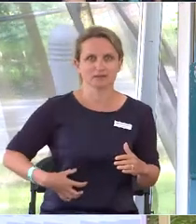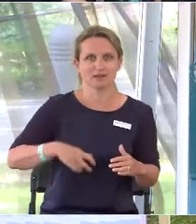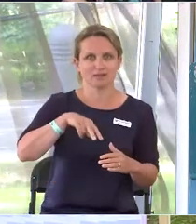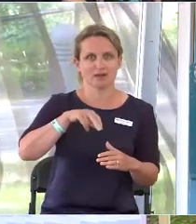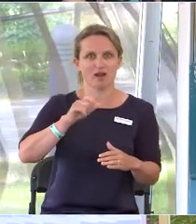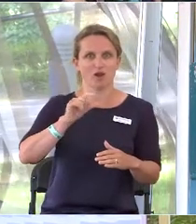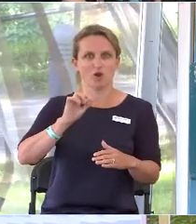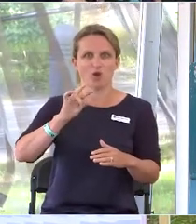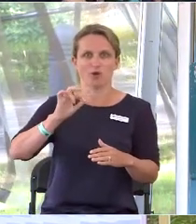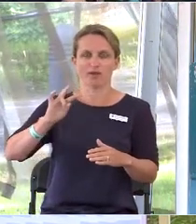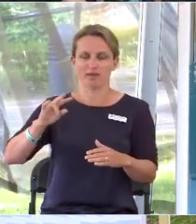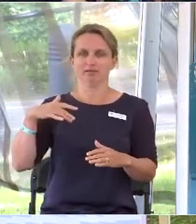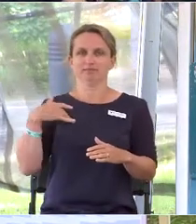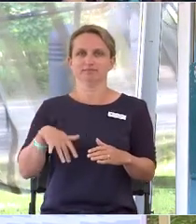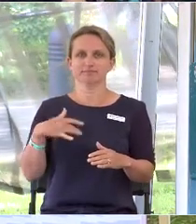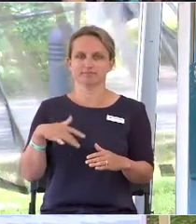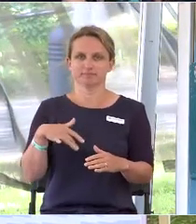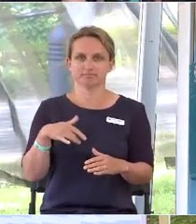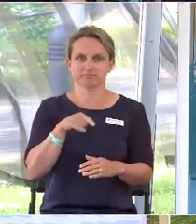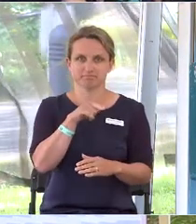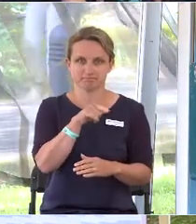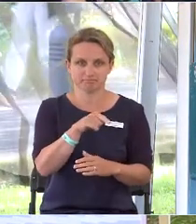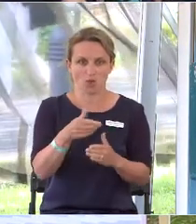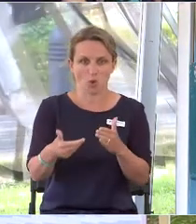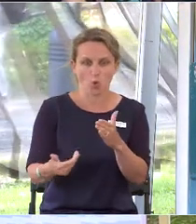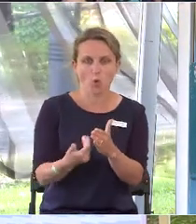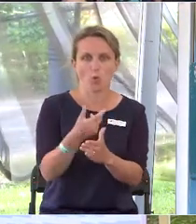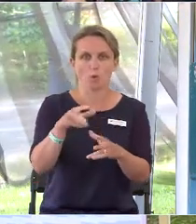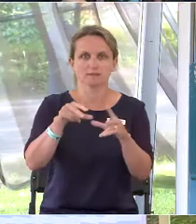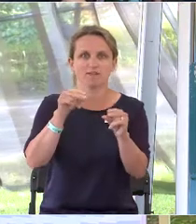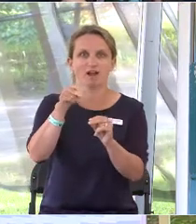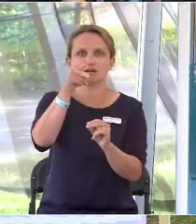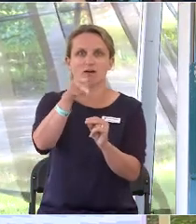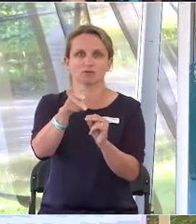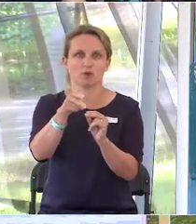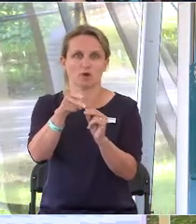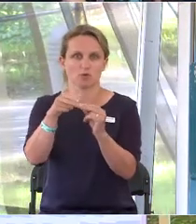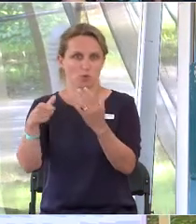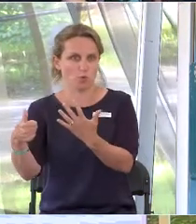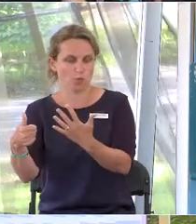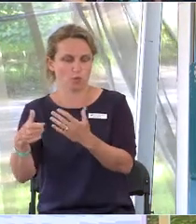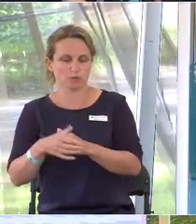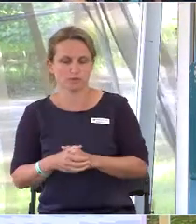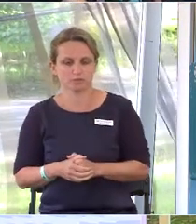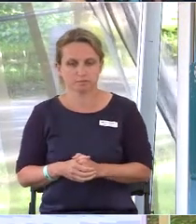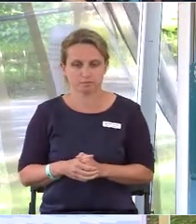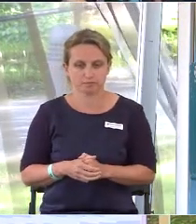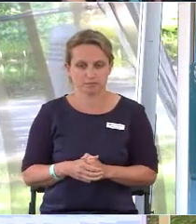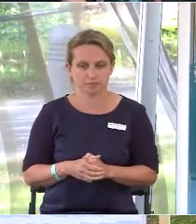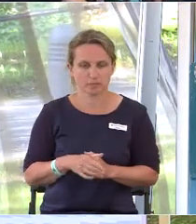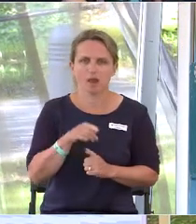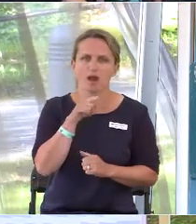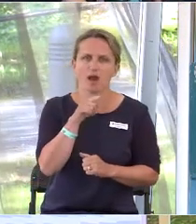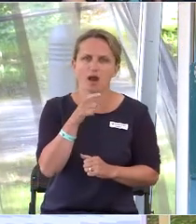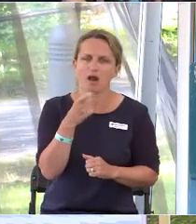88%. It was my surprise that she was not re-elected in 2006. But she's also widely known for her interest